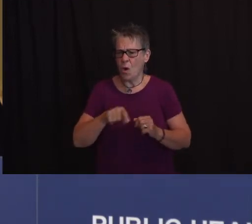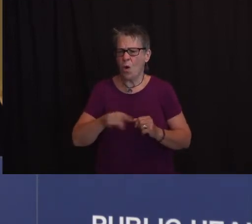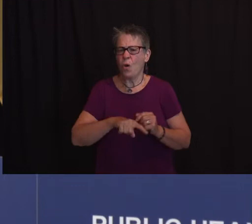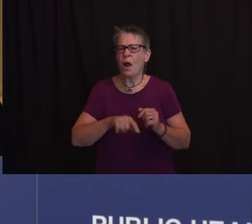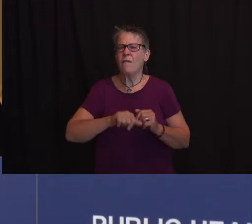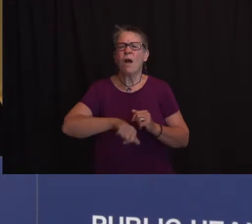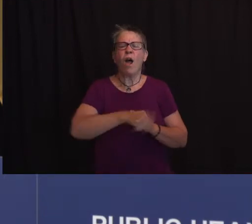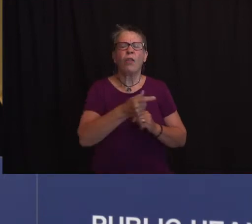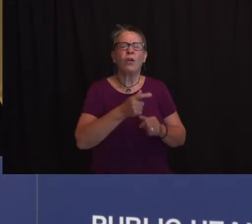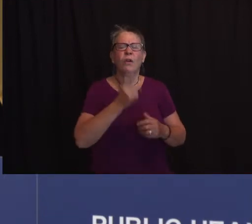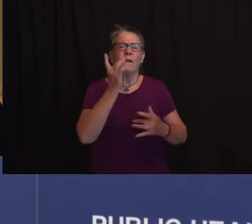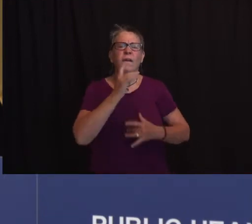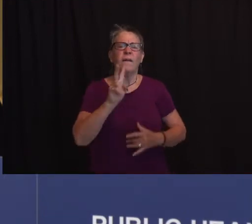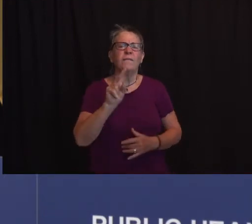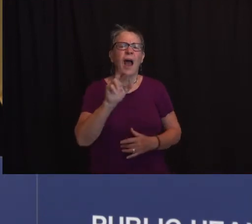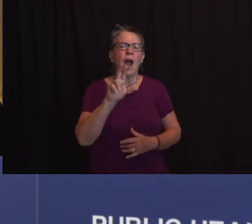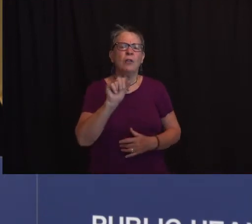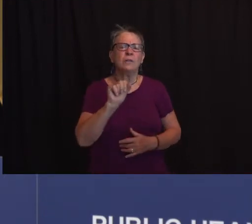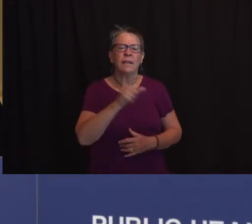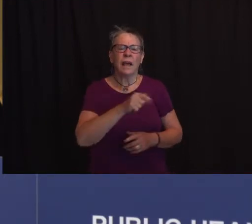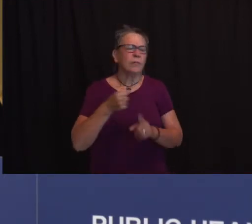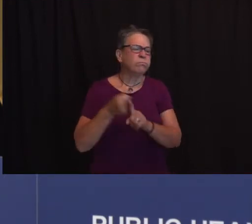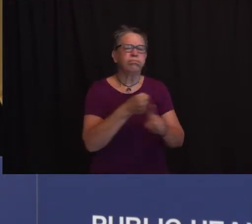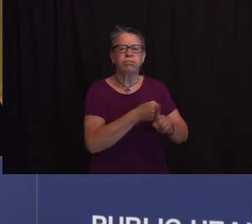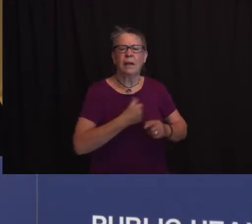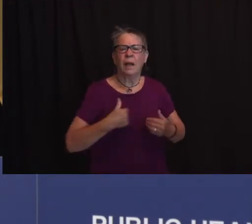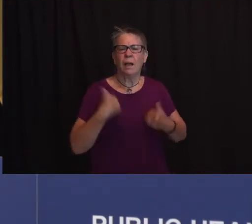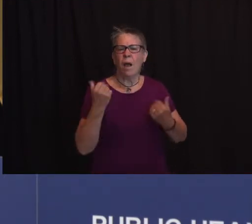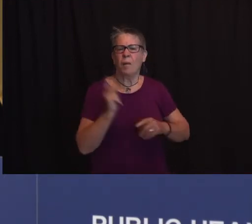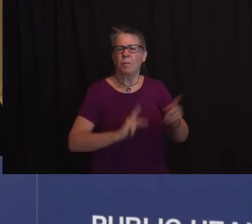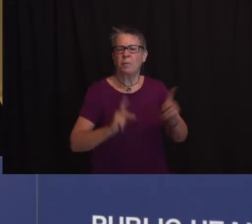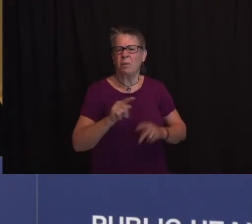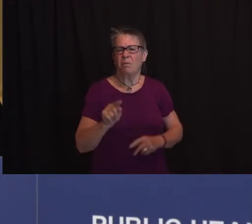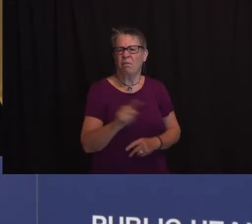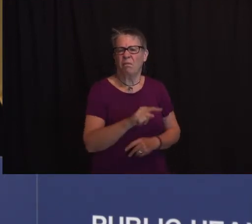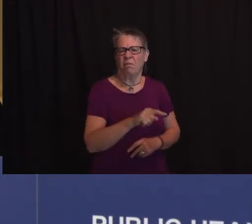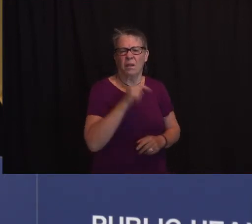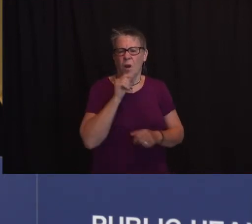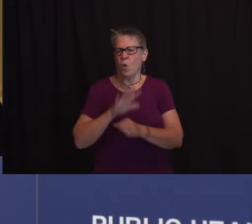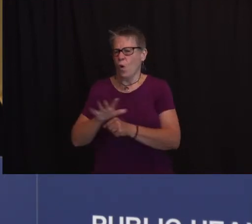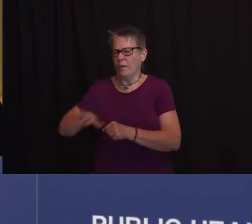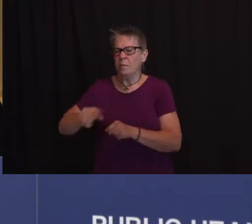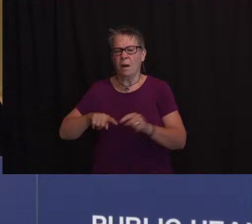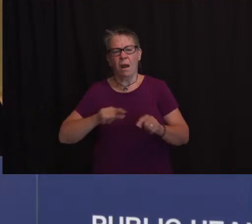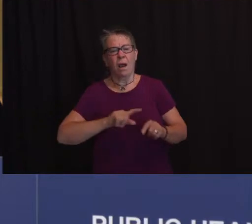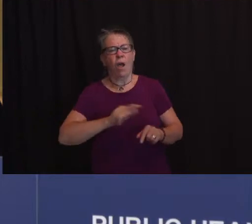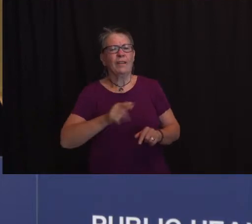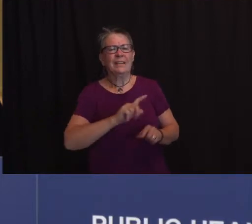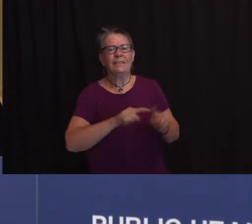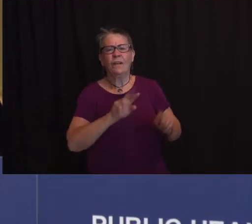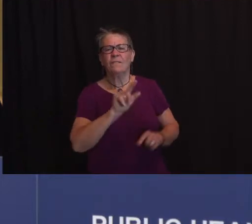that has been predominantly hitting the South is, you know, that they're seeing a lot of this activity right now,